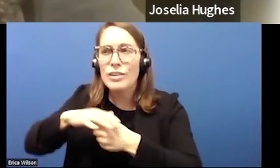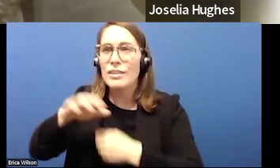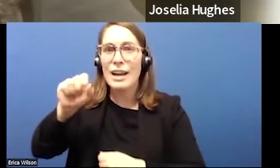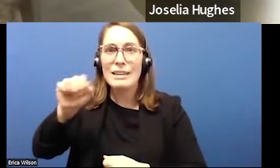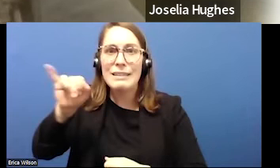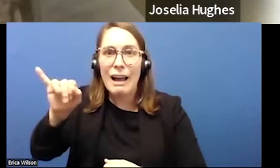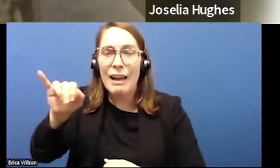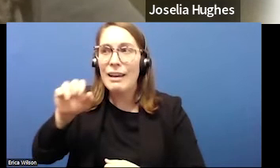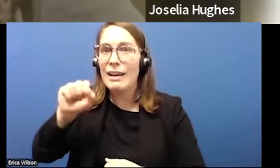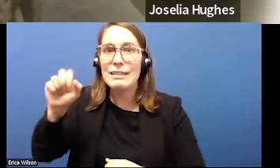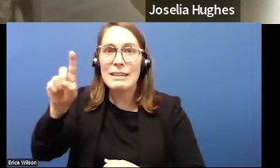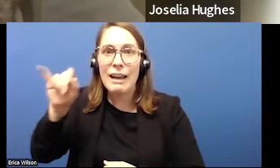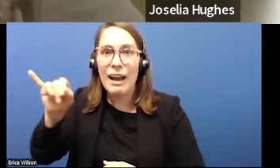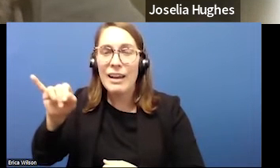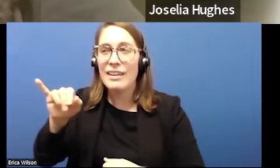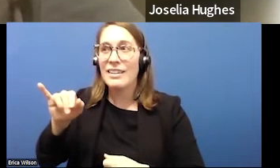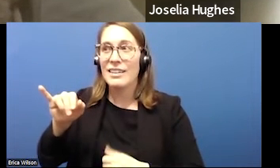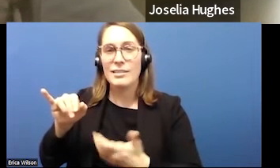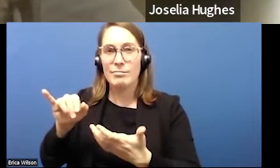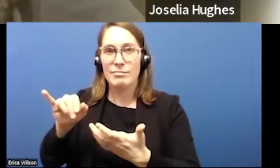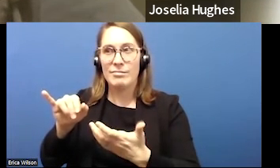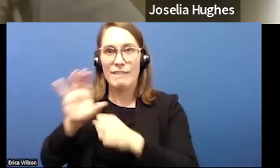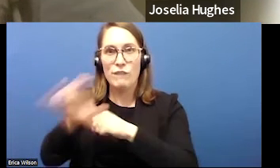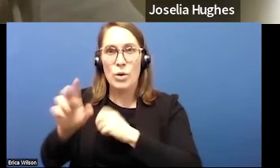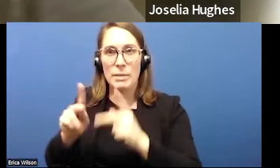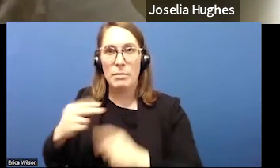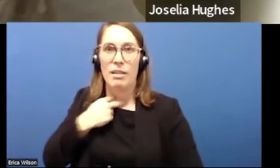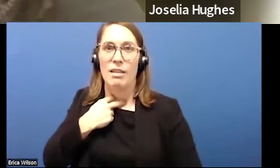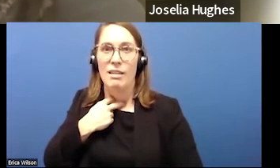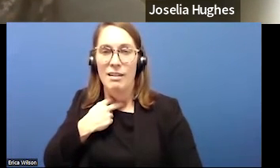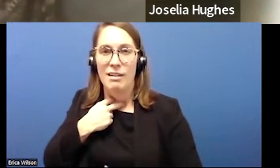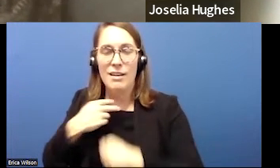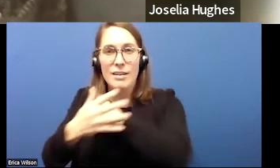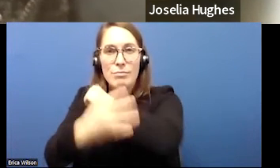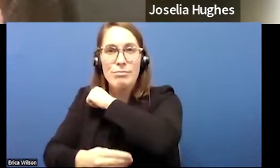government pressures that leave people impoverished.